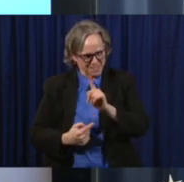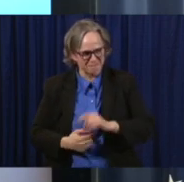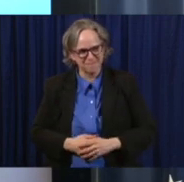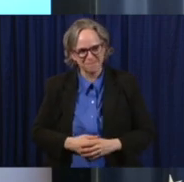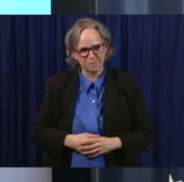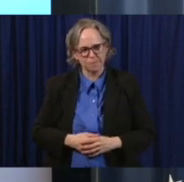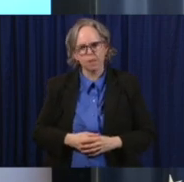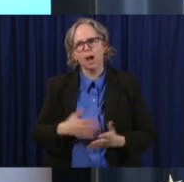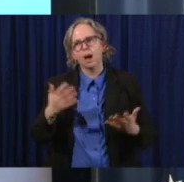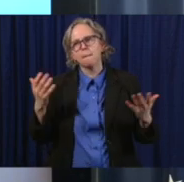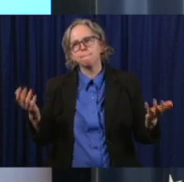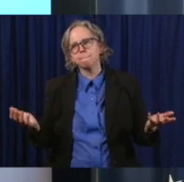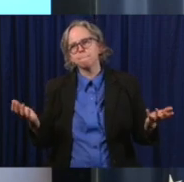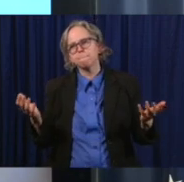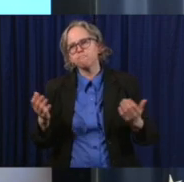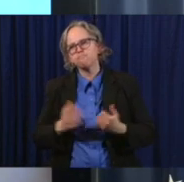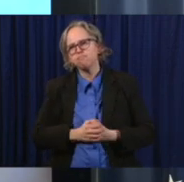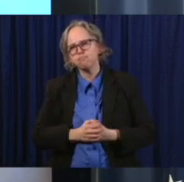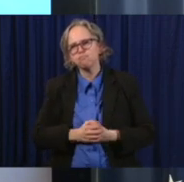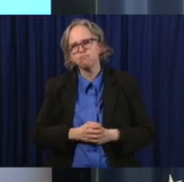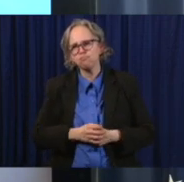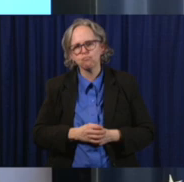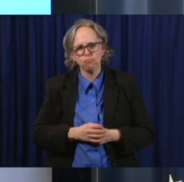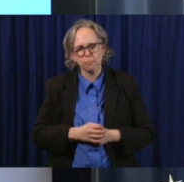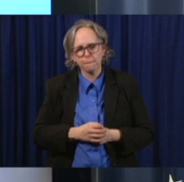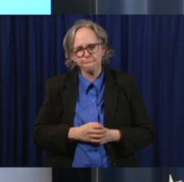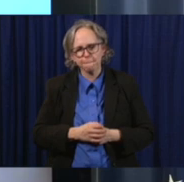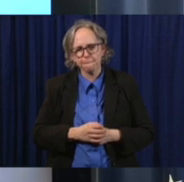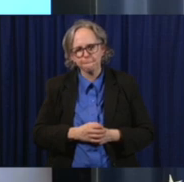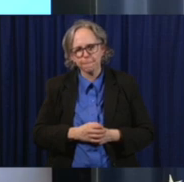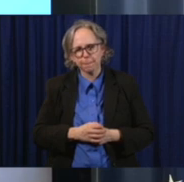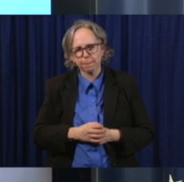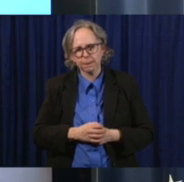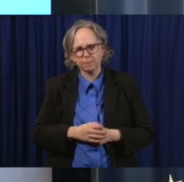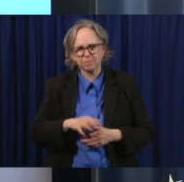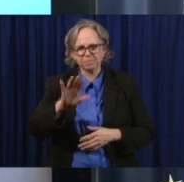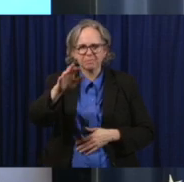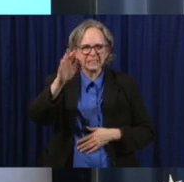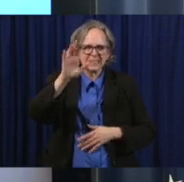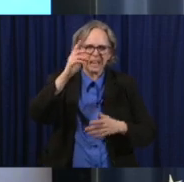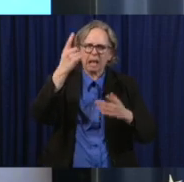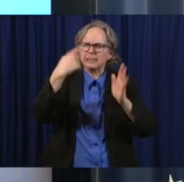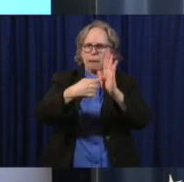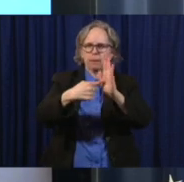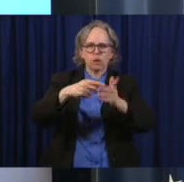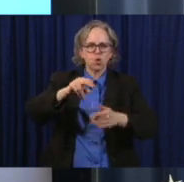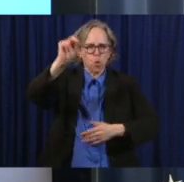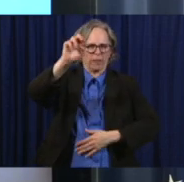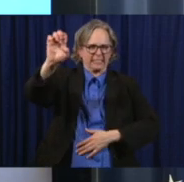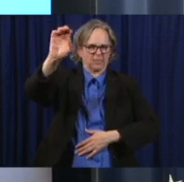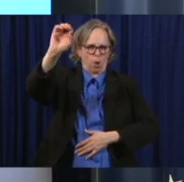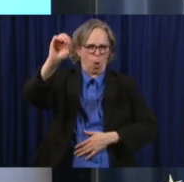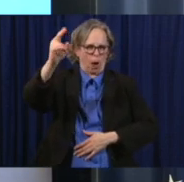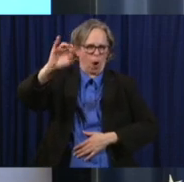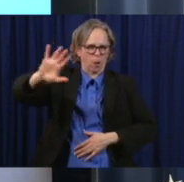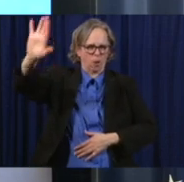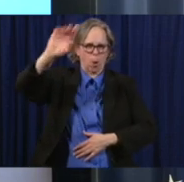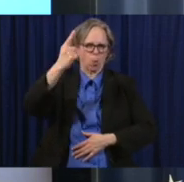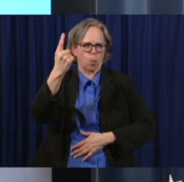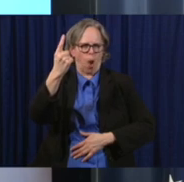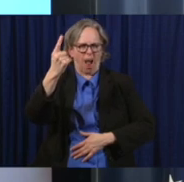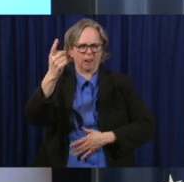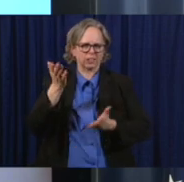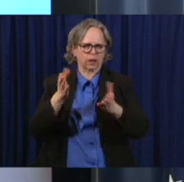from a particular provider up in Northeast Ohio that I talked with. I got a call on a weekend. There